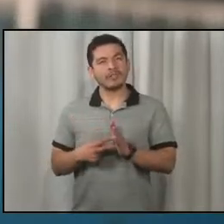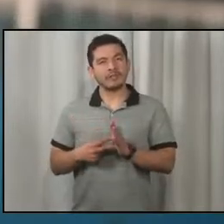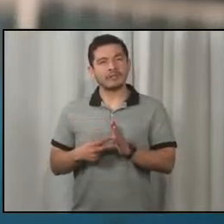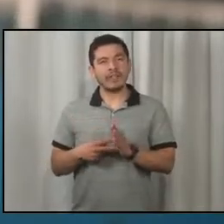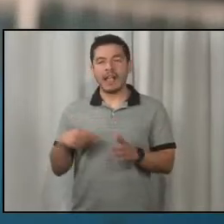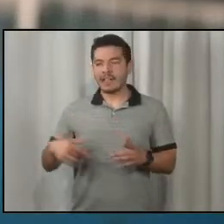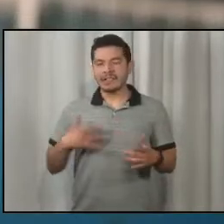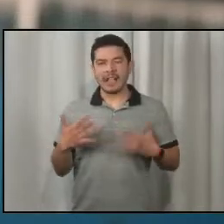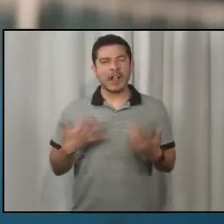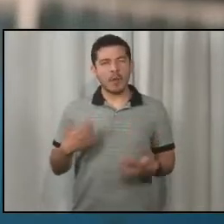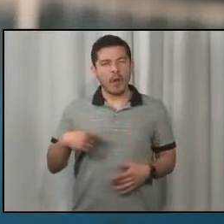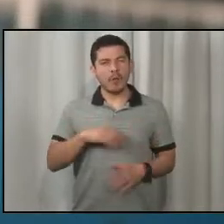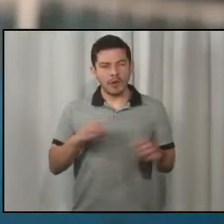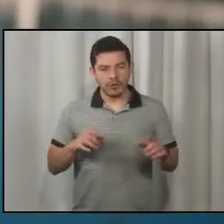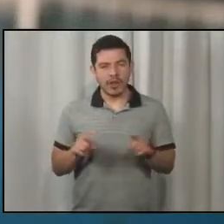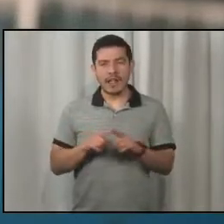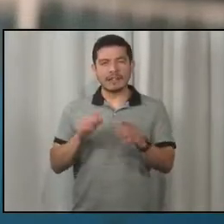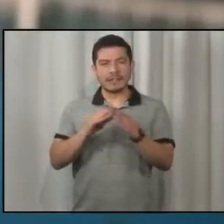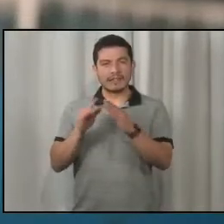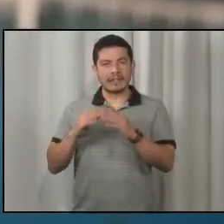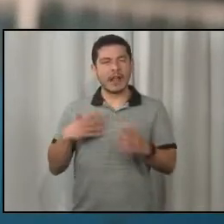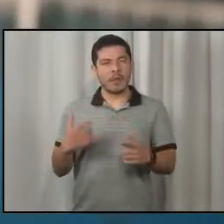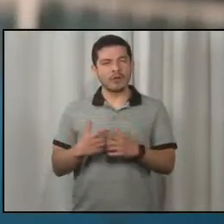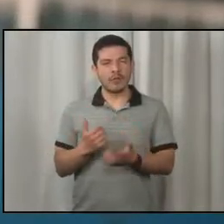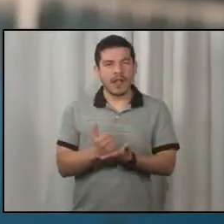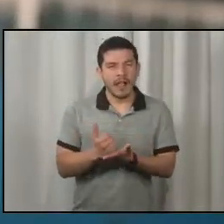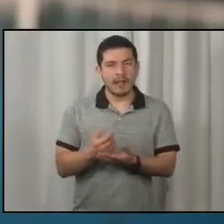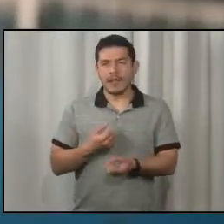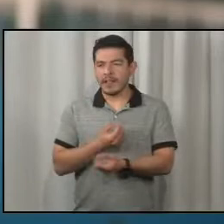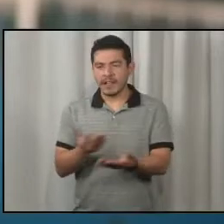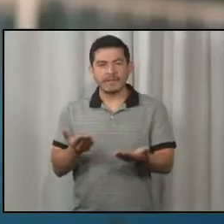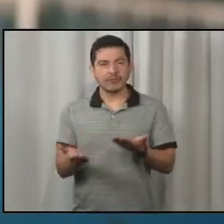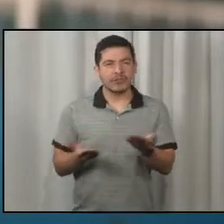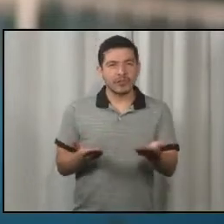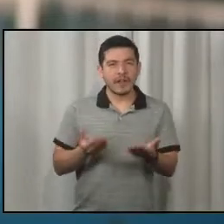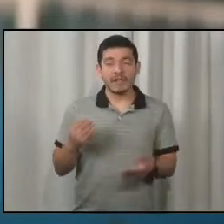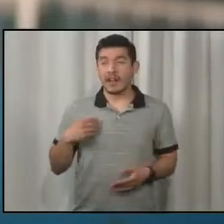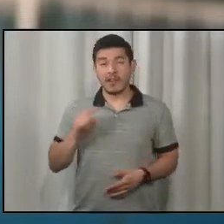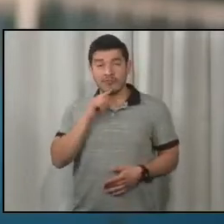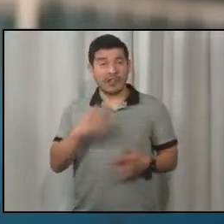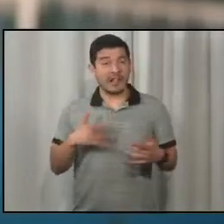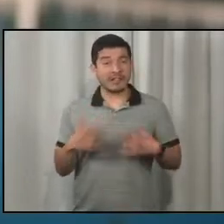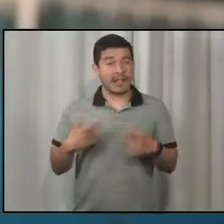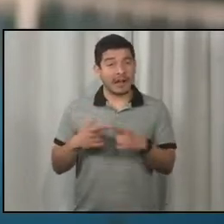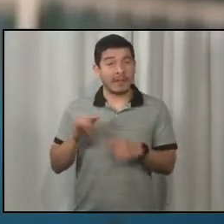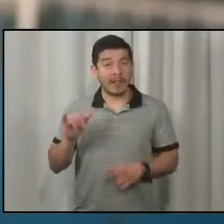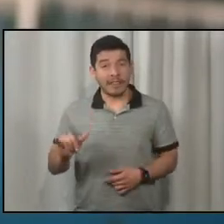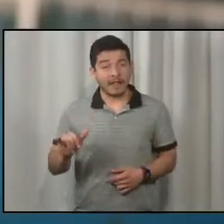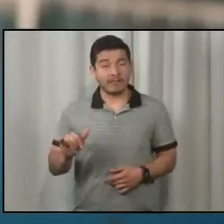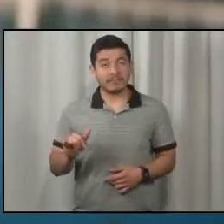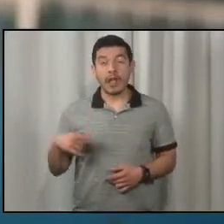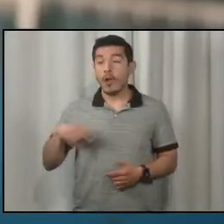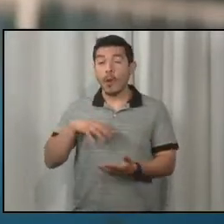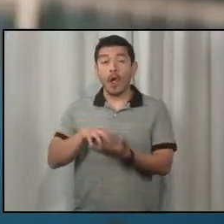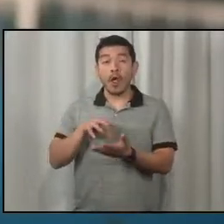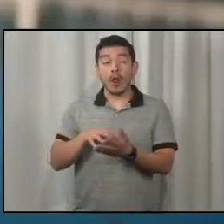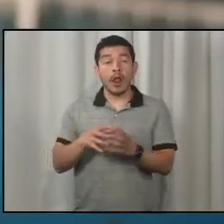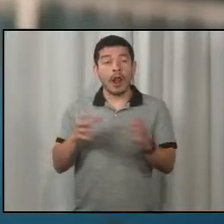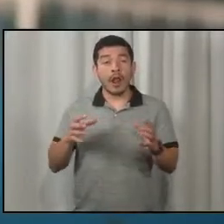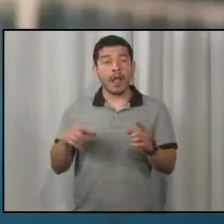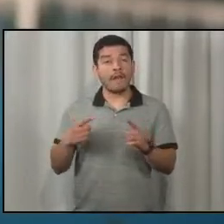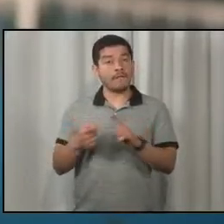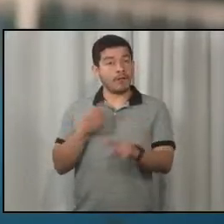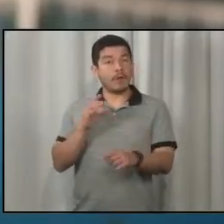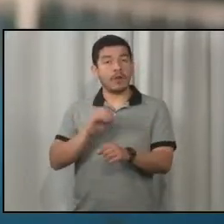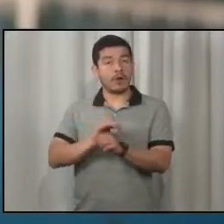is what we do as city employees. We want to help. We want to provide service, and they're really excited about that. We learned a lot from COVID about how